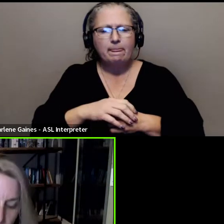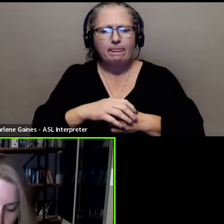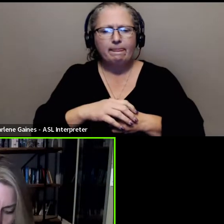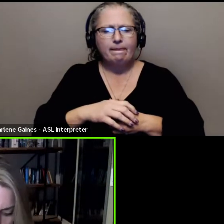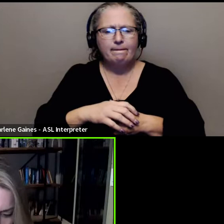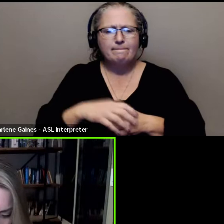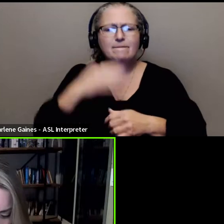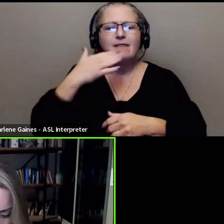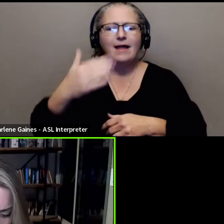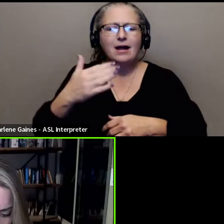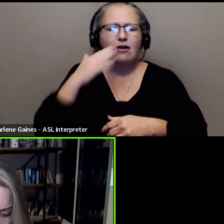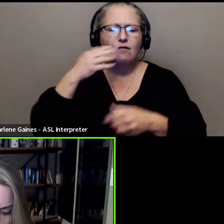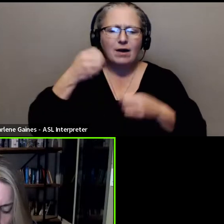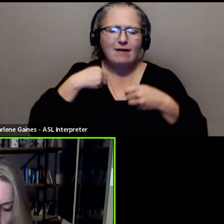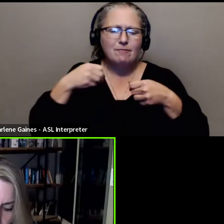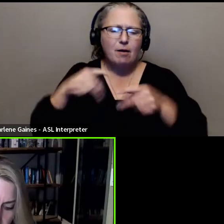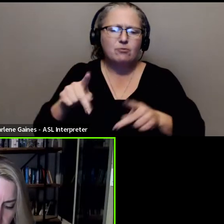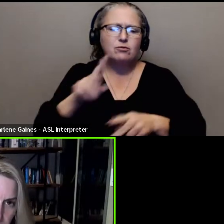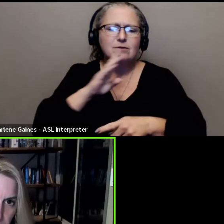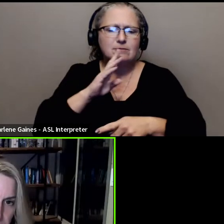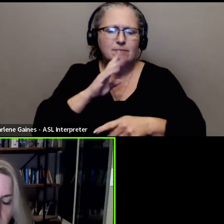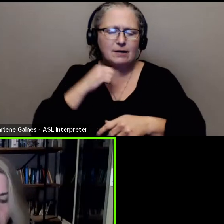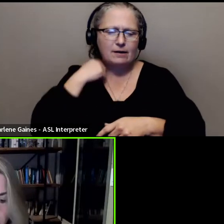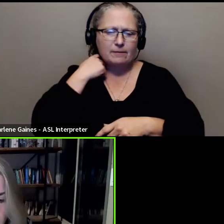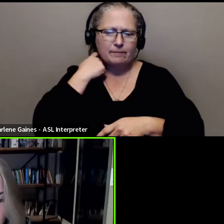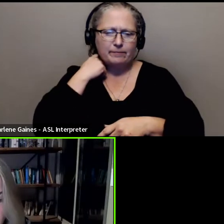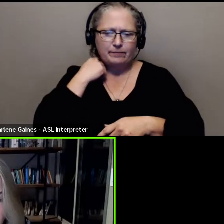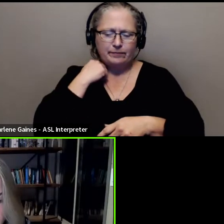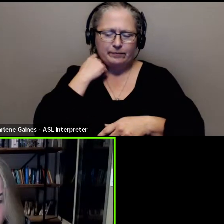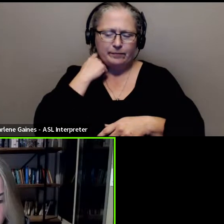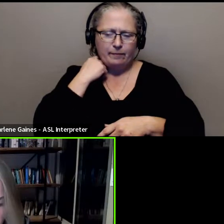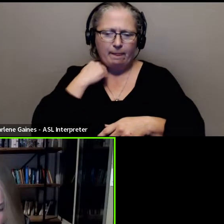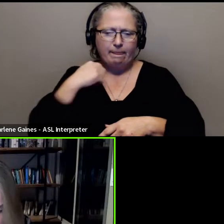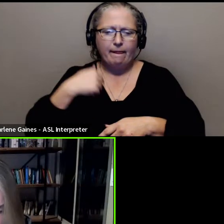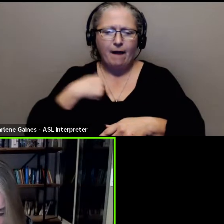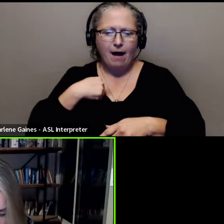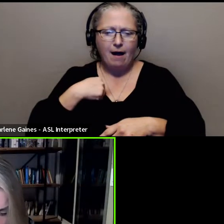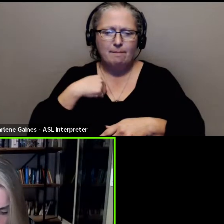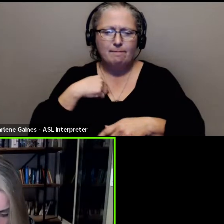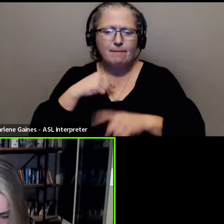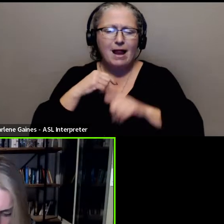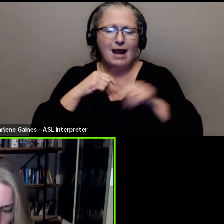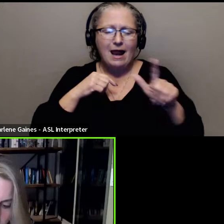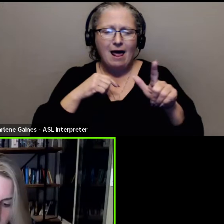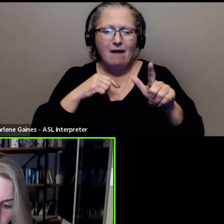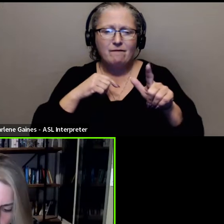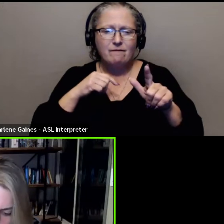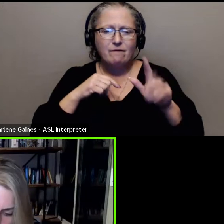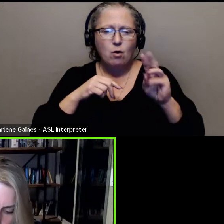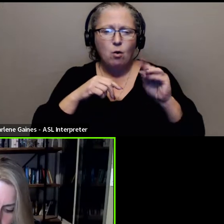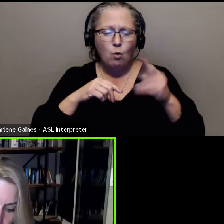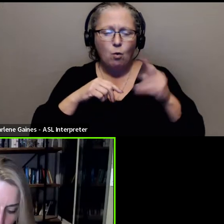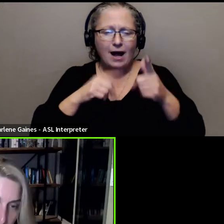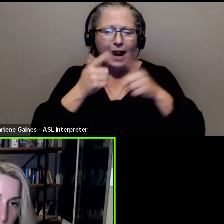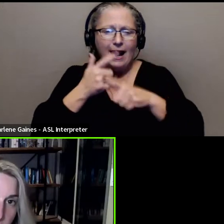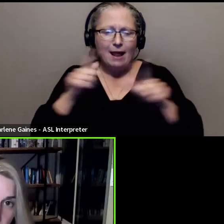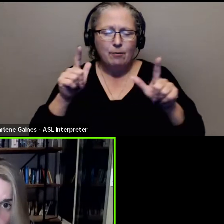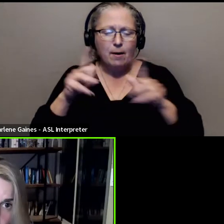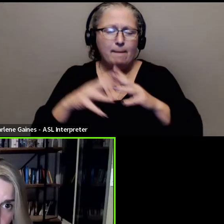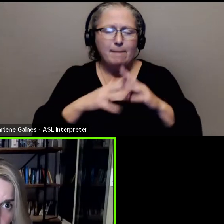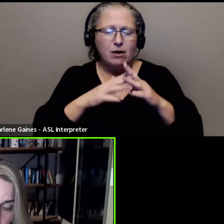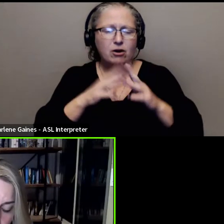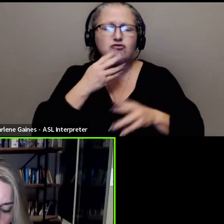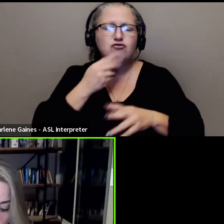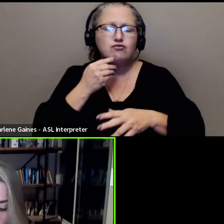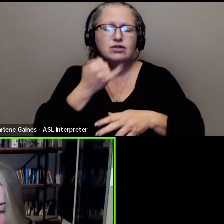Thank you. Thank you for the opportunity to speak. I am a left-wing, liberal, American, Jewish